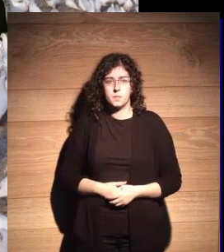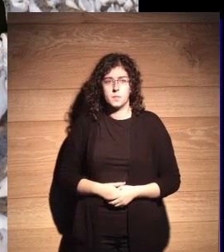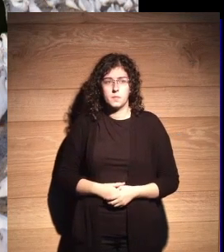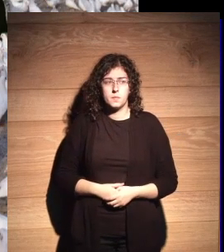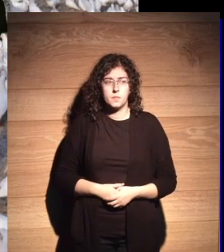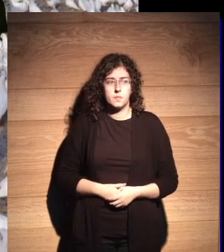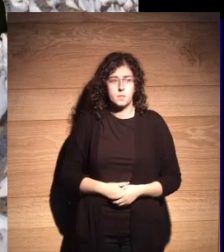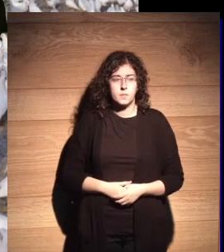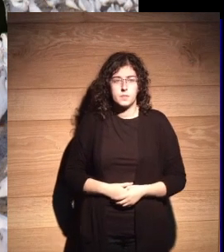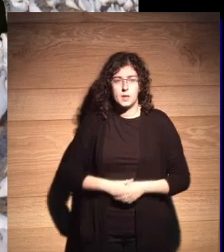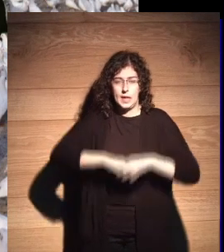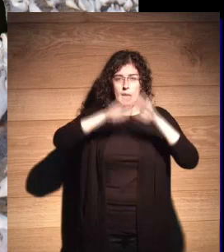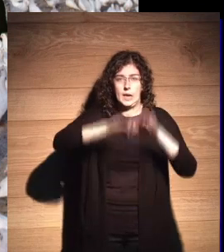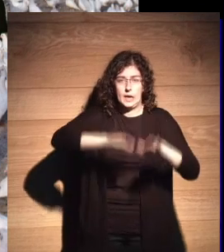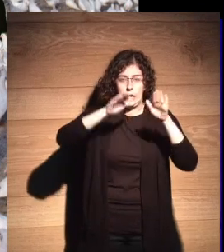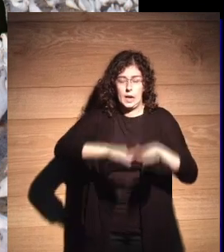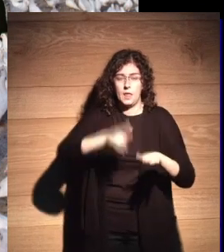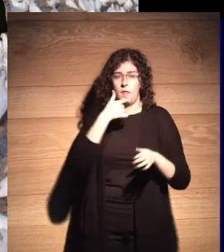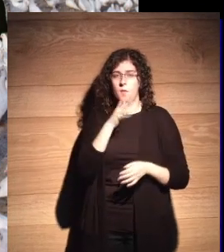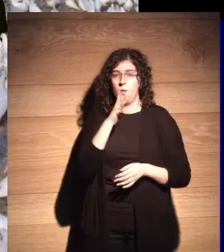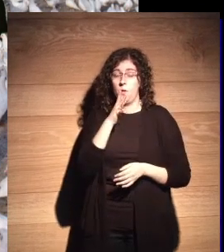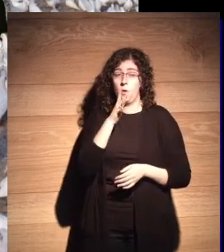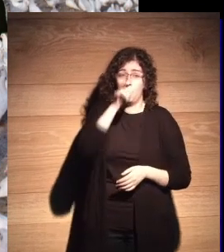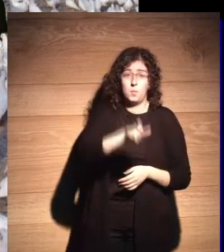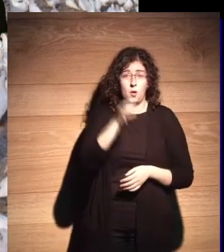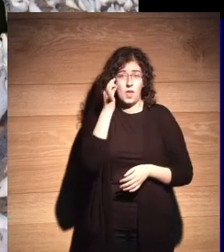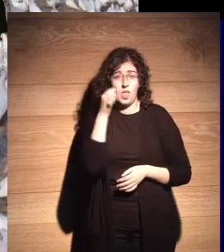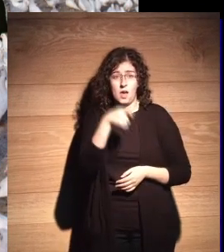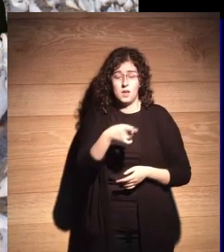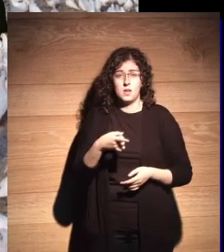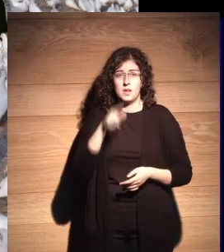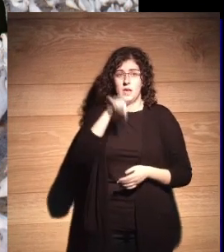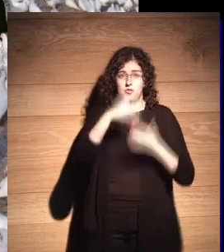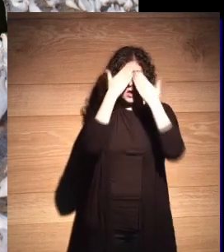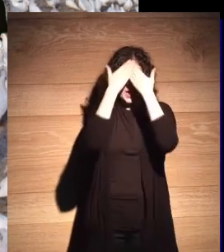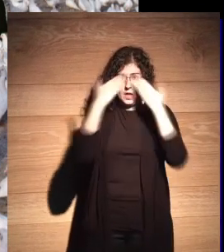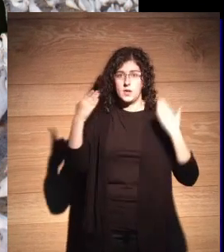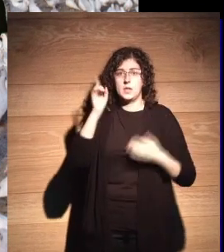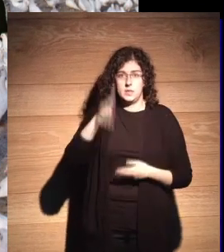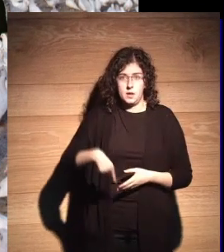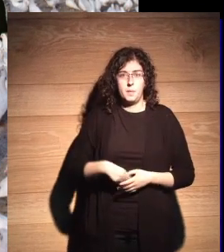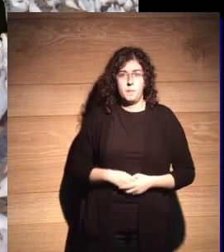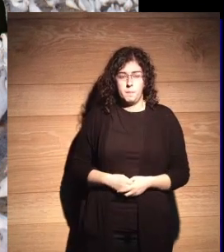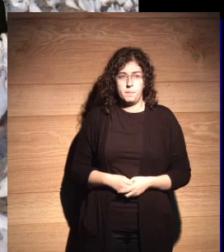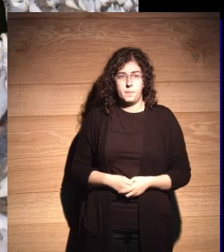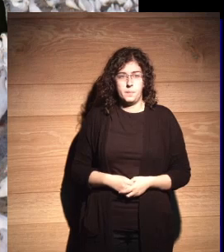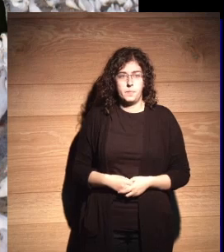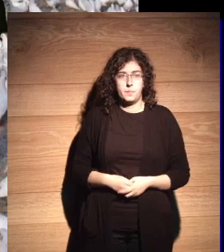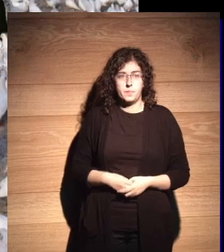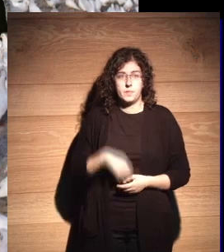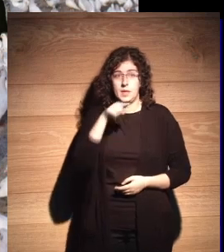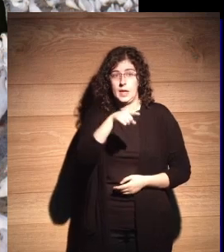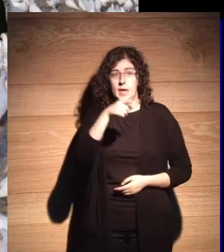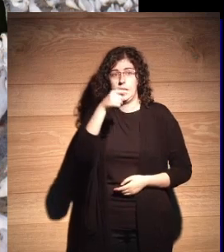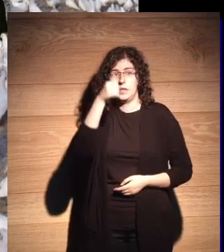Oh, this is in northern Afghanistan, Mazar Sharif. This man and his wife had made